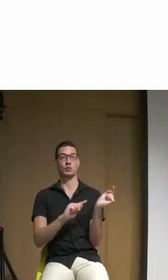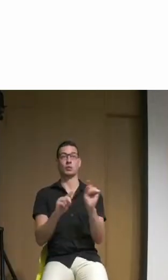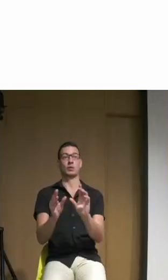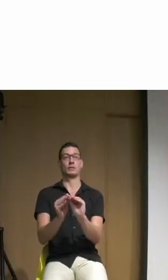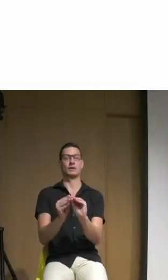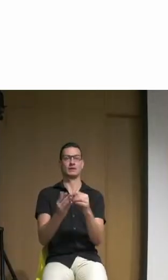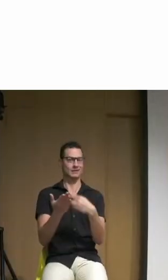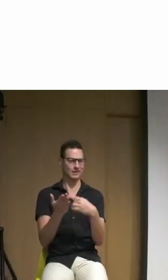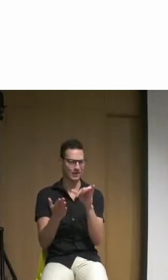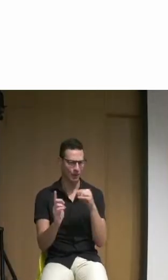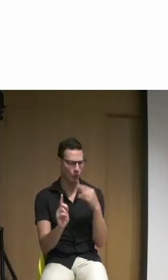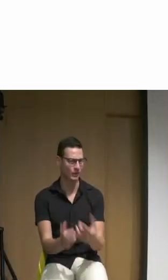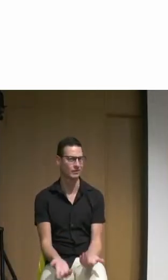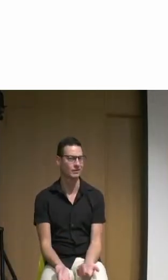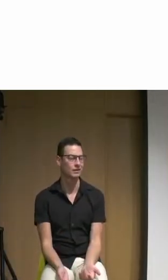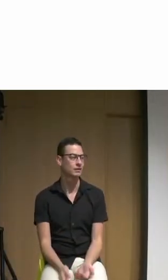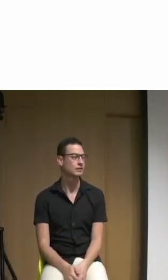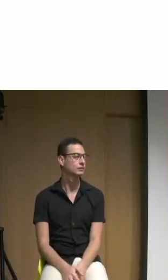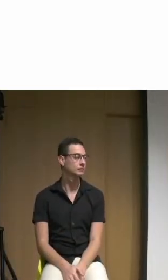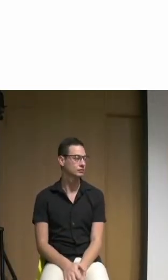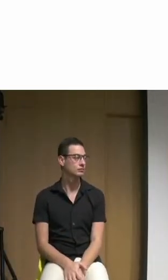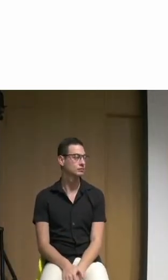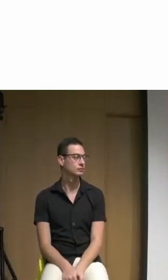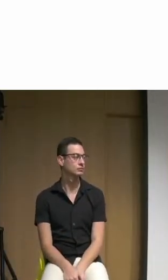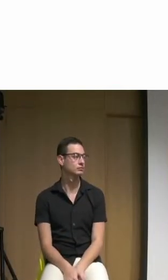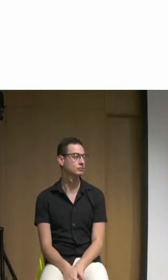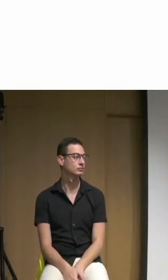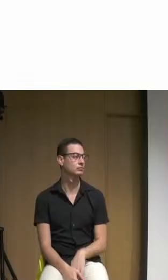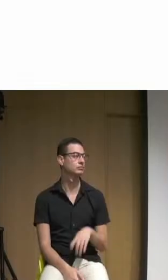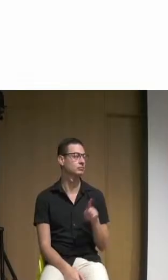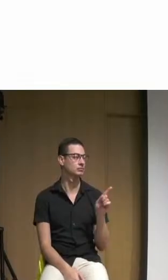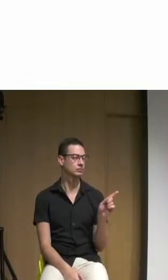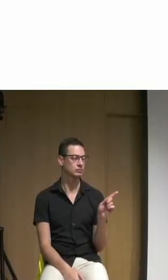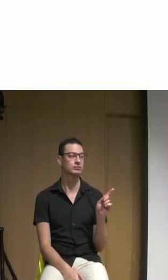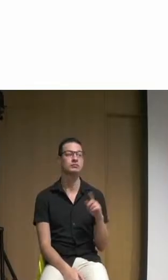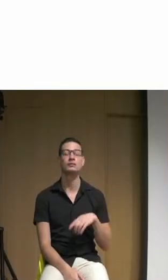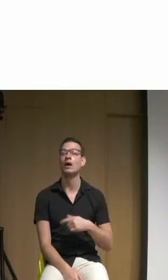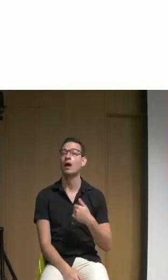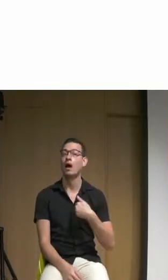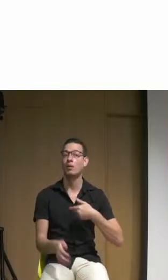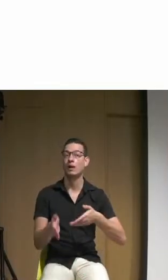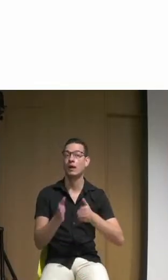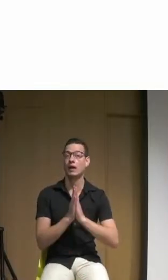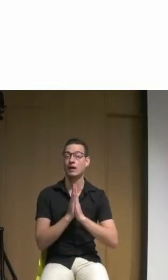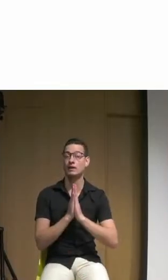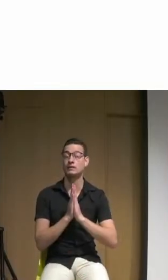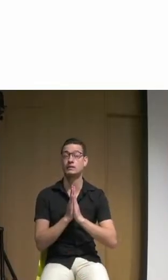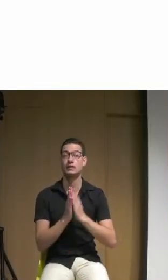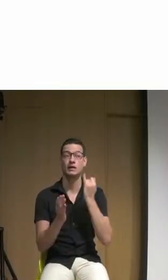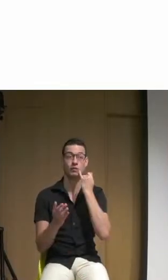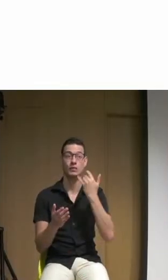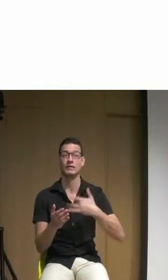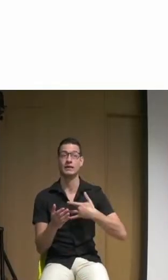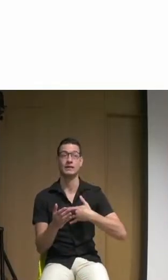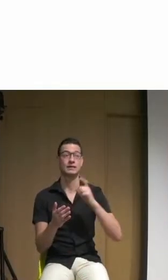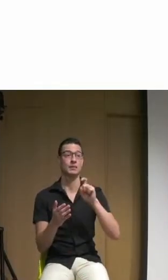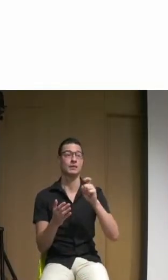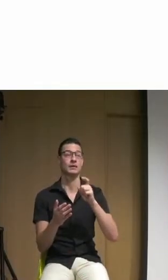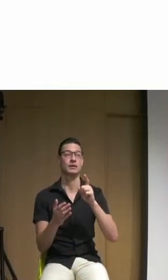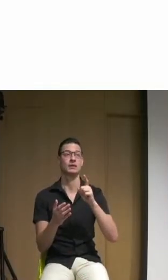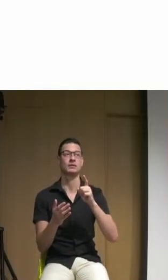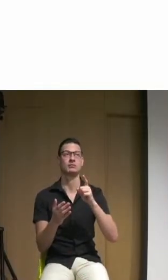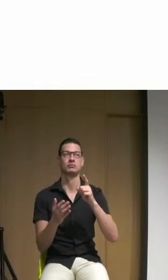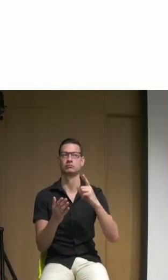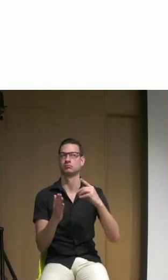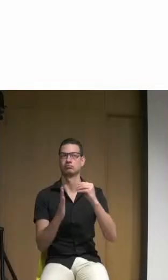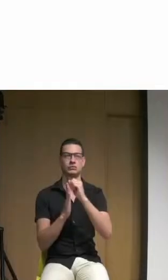I would ask that if anything that we have concerns about, whether we agree or disagree or believe that it shouldn't be part of the agenda, that it's important for us to